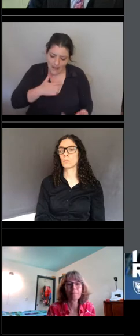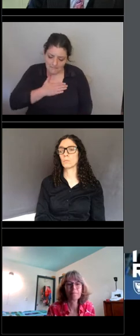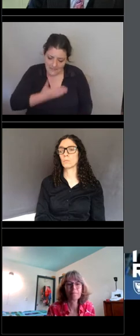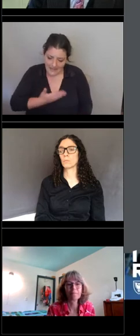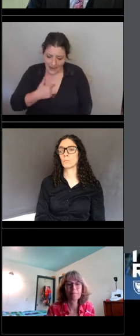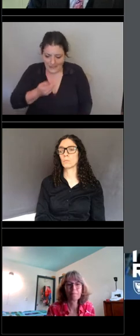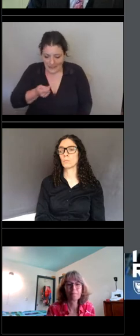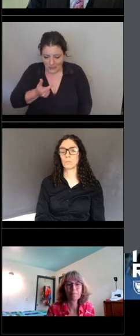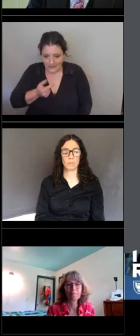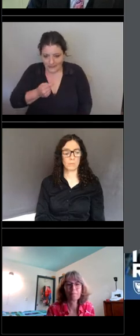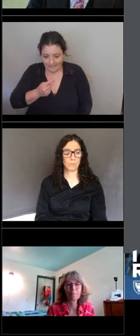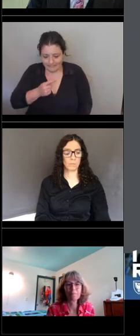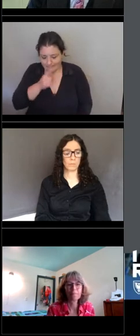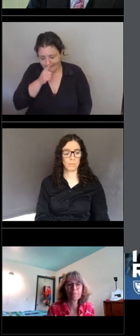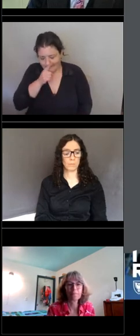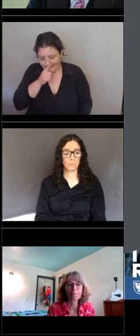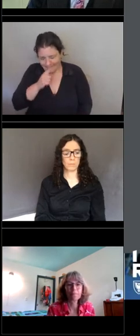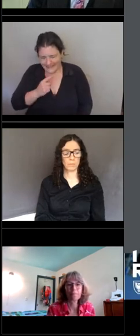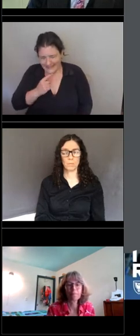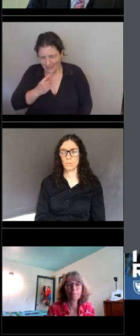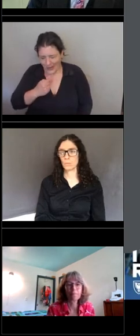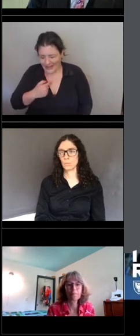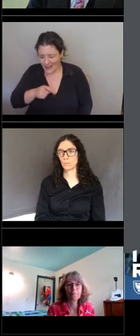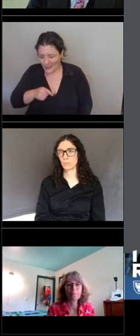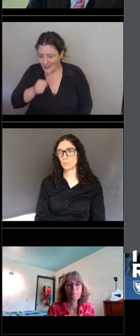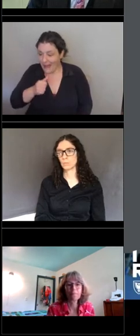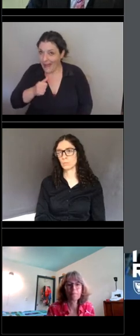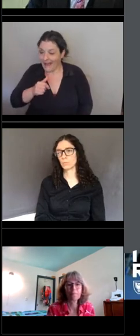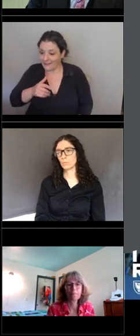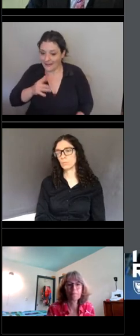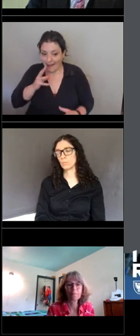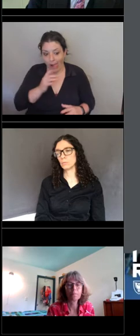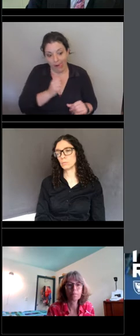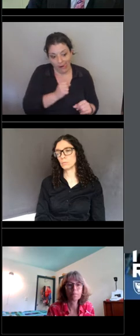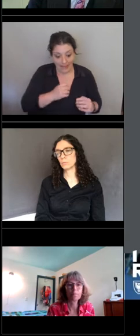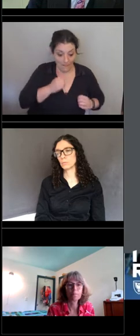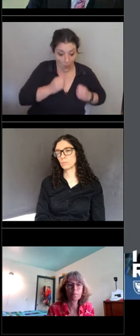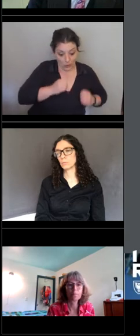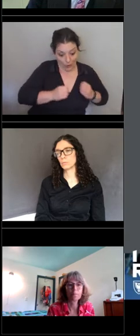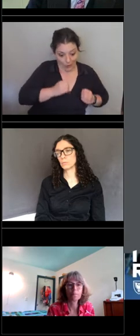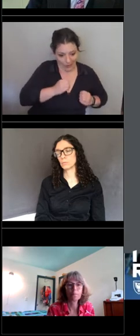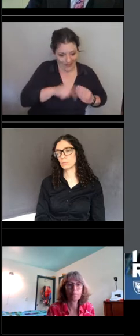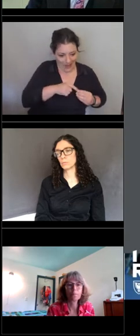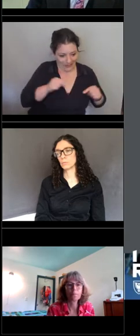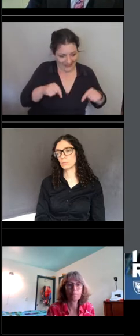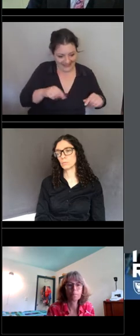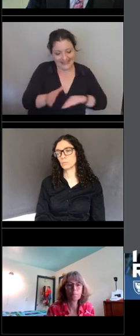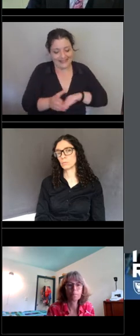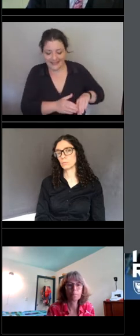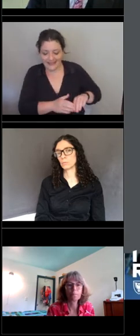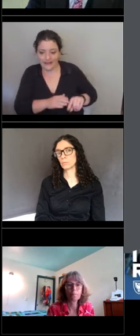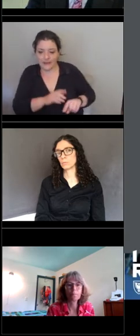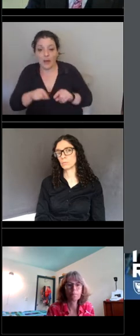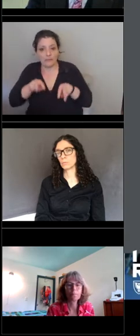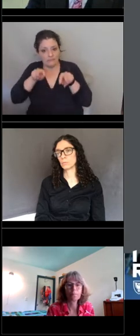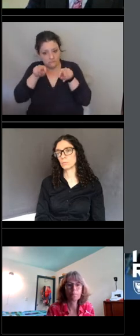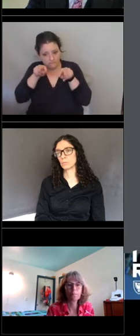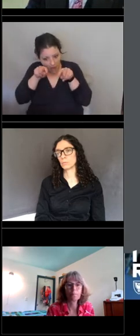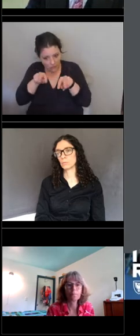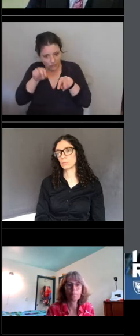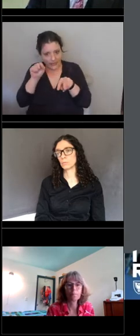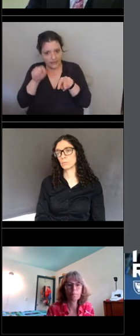this. The amount of monitoring actions in retrospect is a must. You know, ultimately